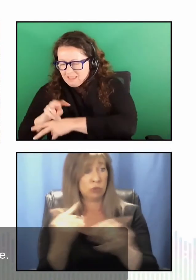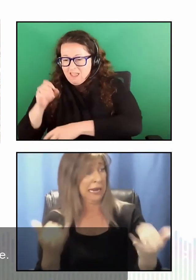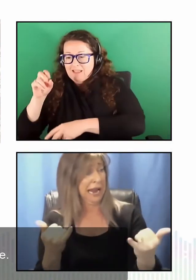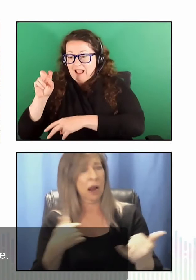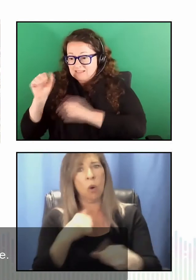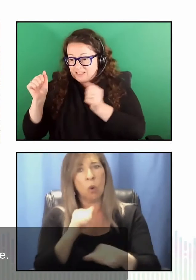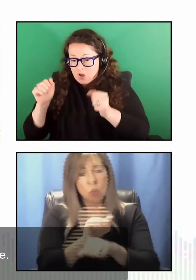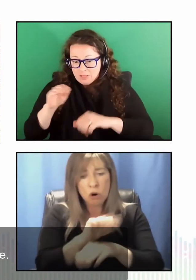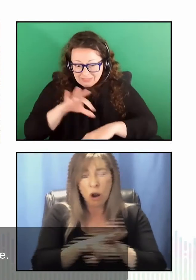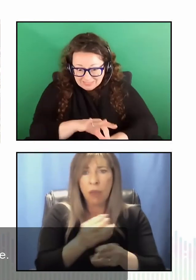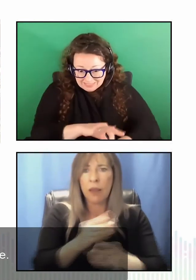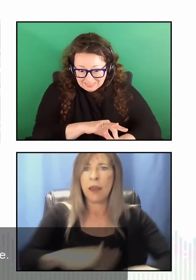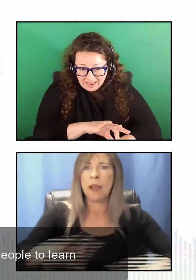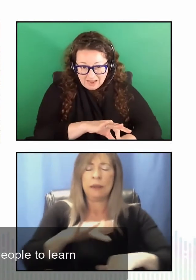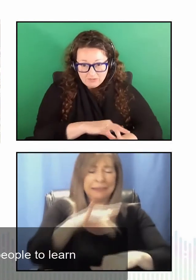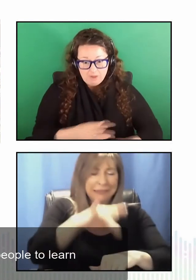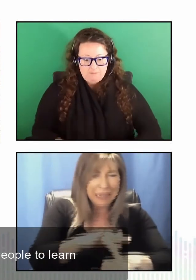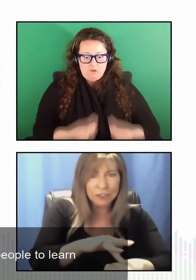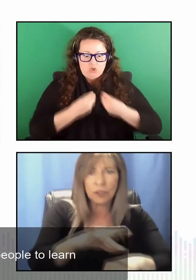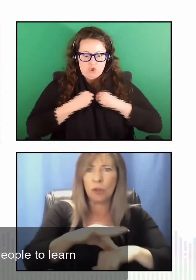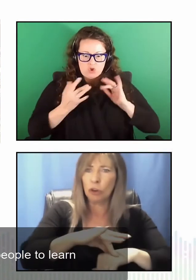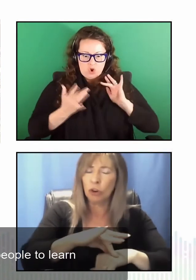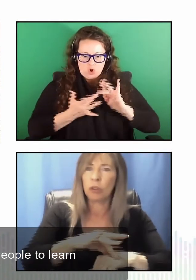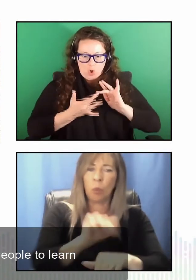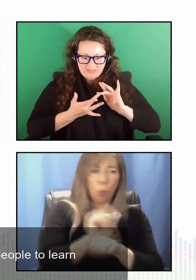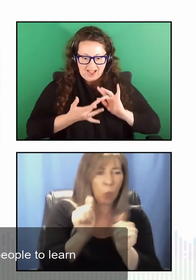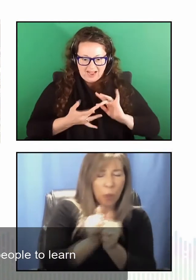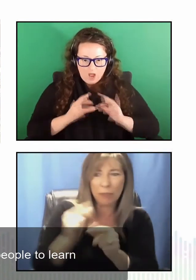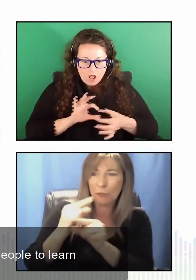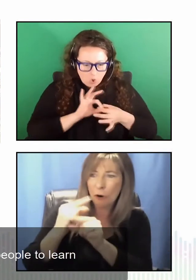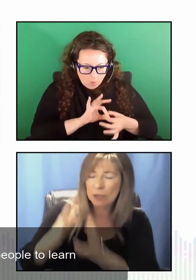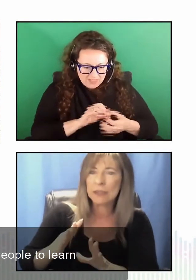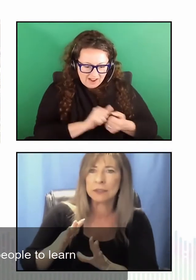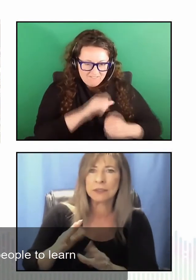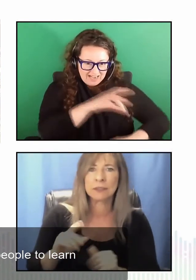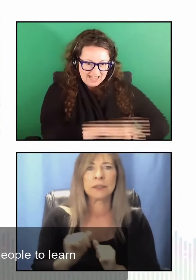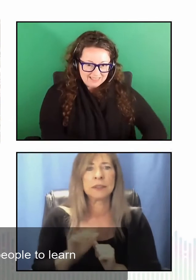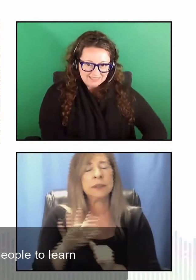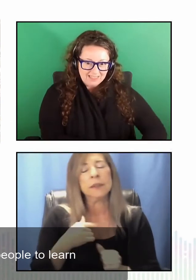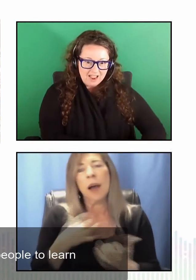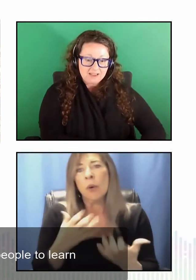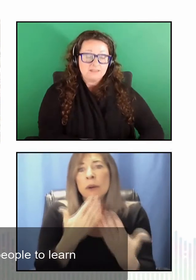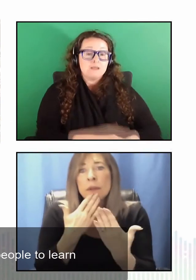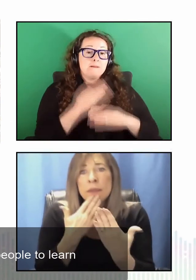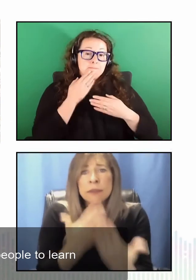to thank you for your time. This is probably not the best